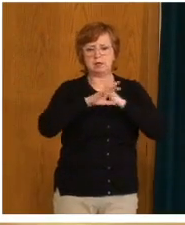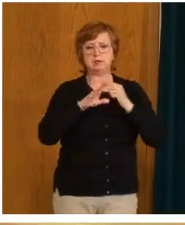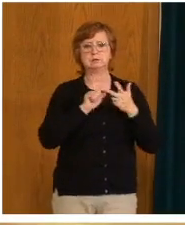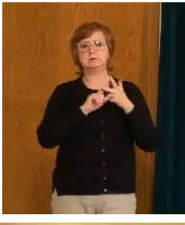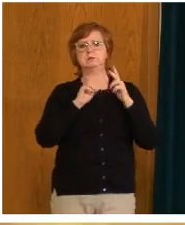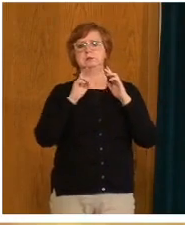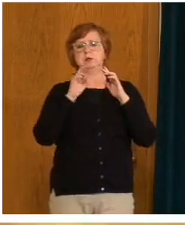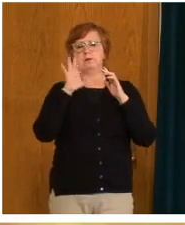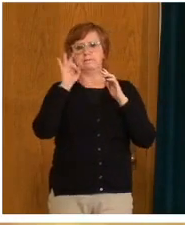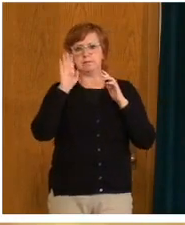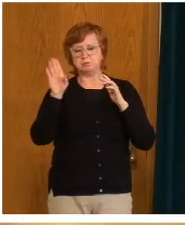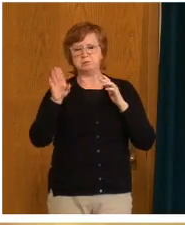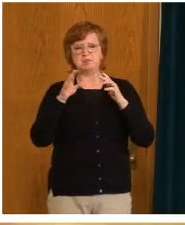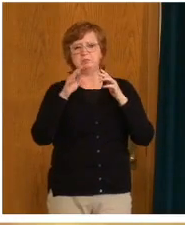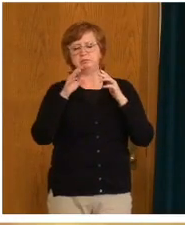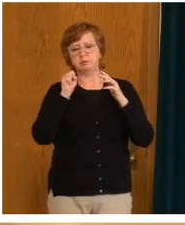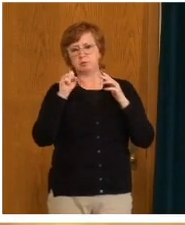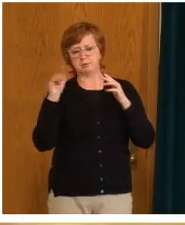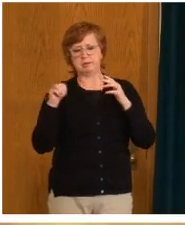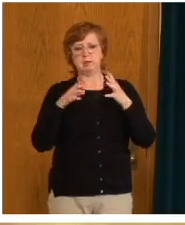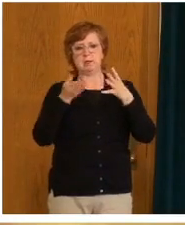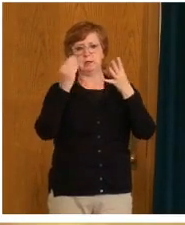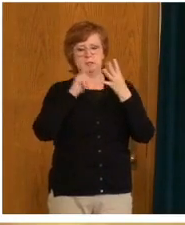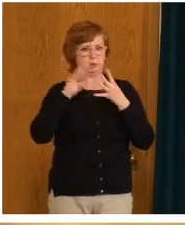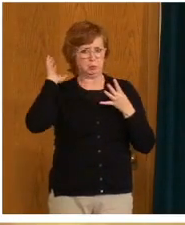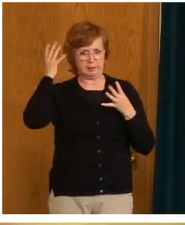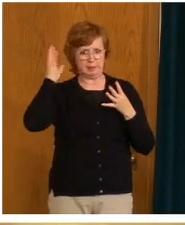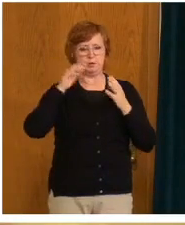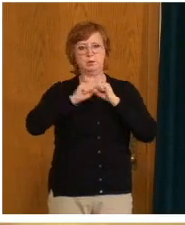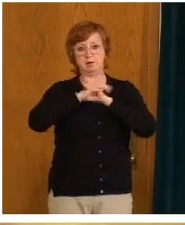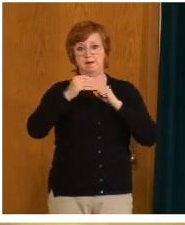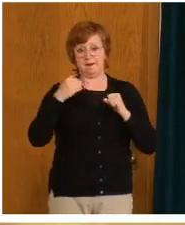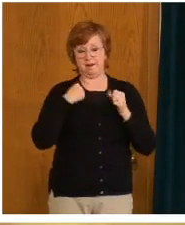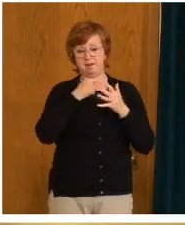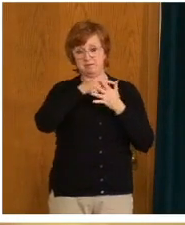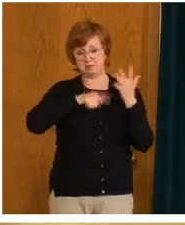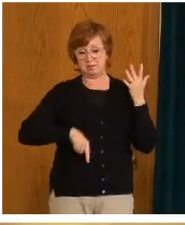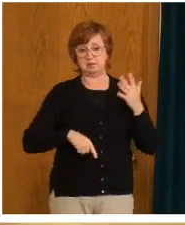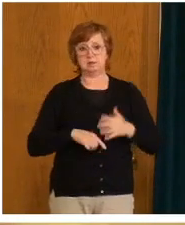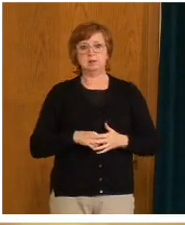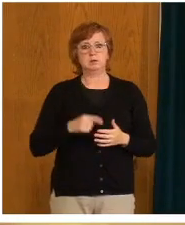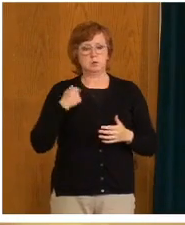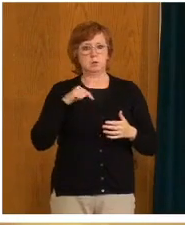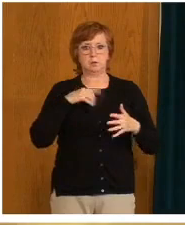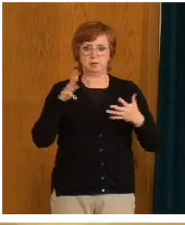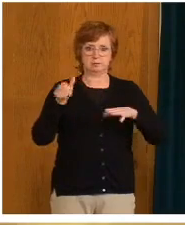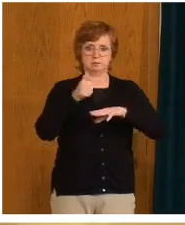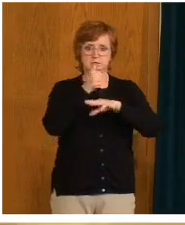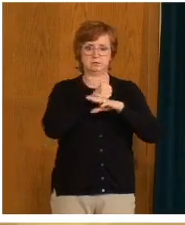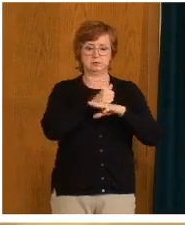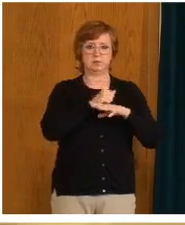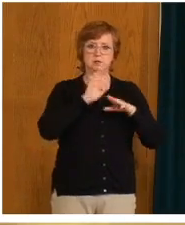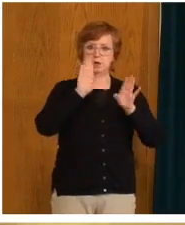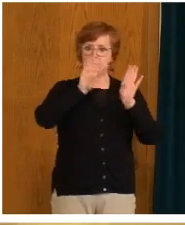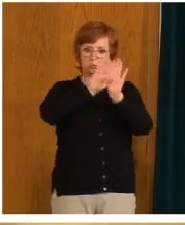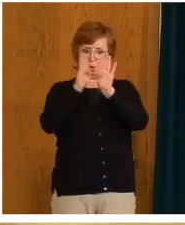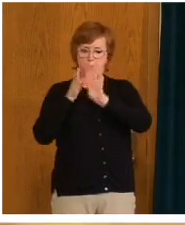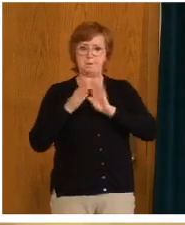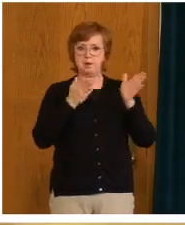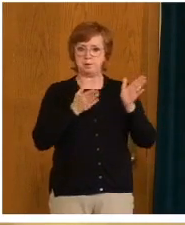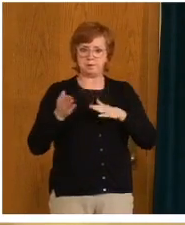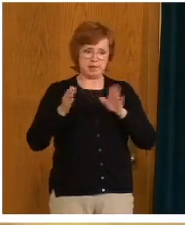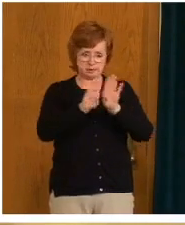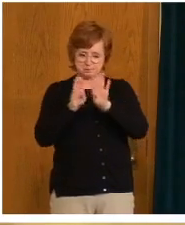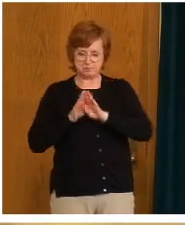We have tied our entire reopening plan to the levels of vaccination that Saskatchewan people will ultimately choose